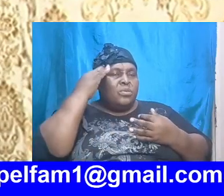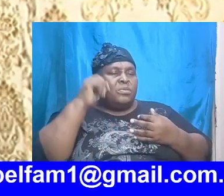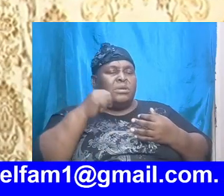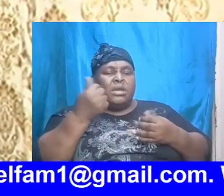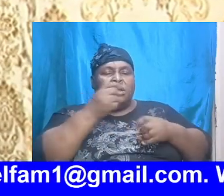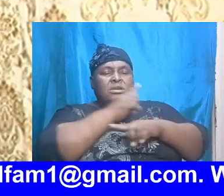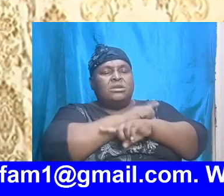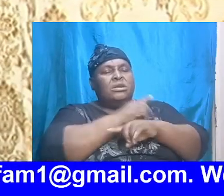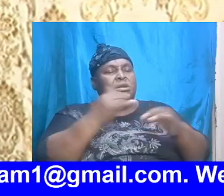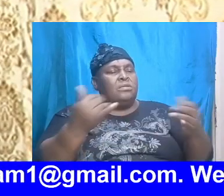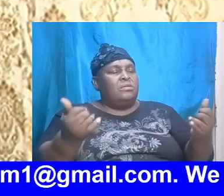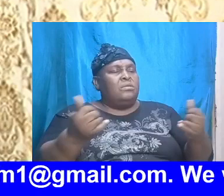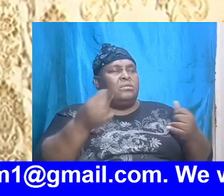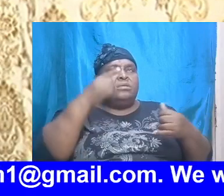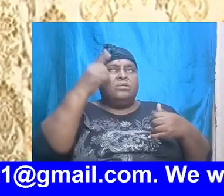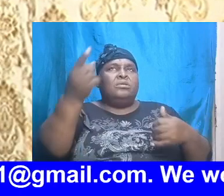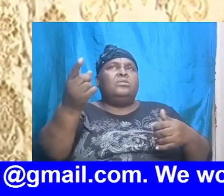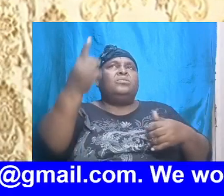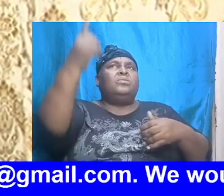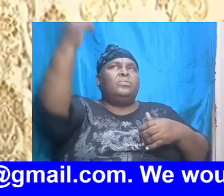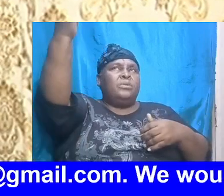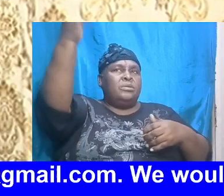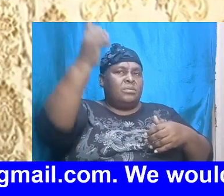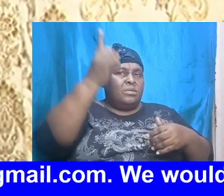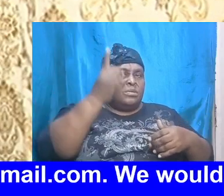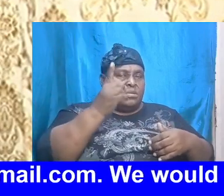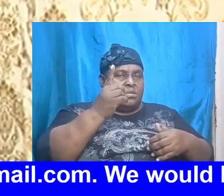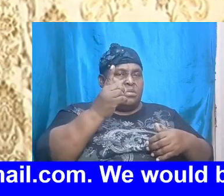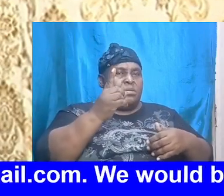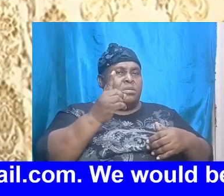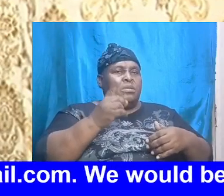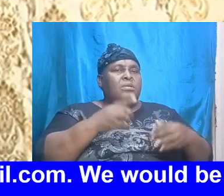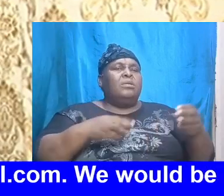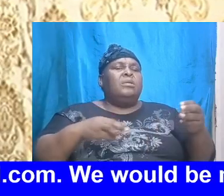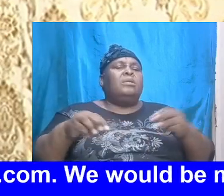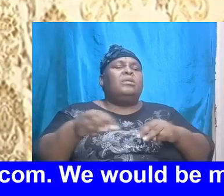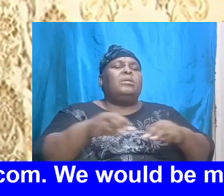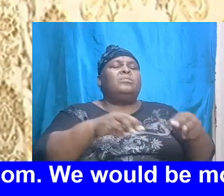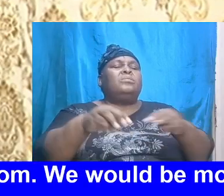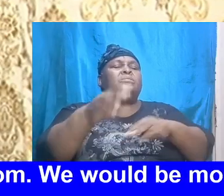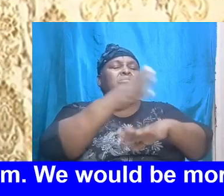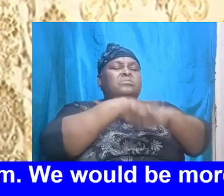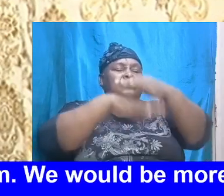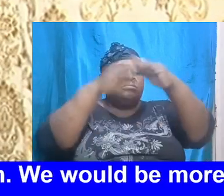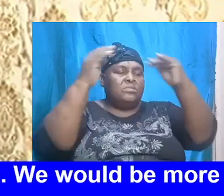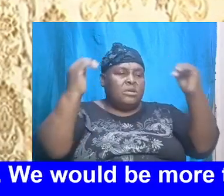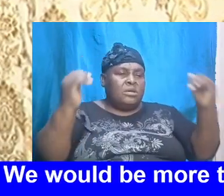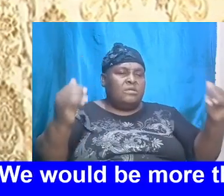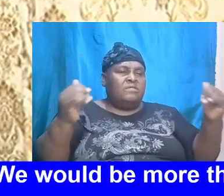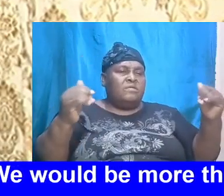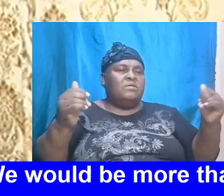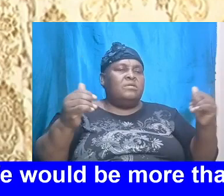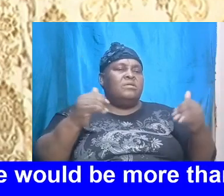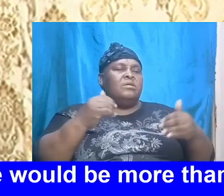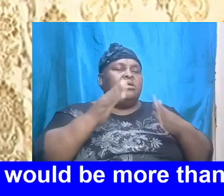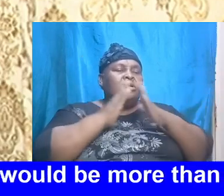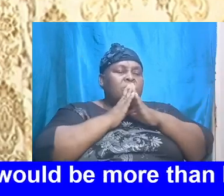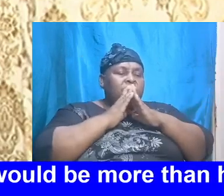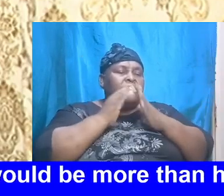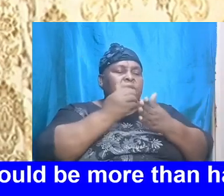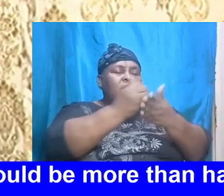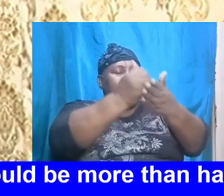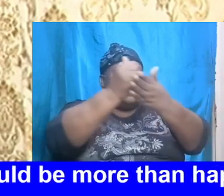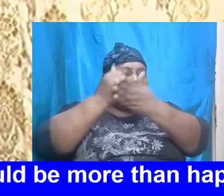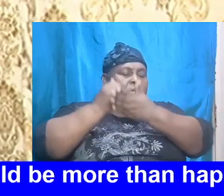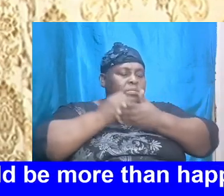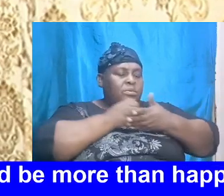day now, you'll be putting your... And we march together towards the New Jerusalem. I pray, God, that you'll help us to sing this song in our lives. This song